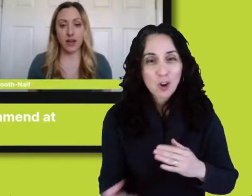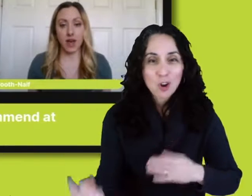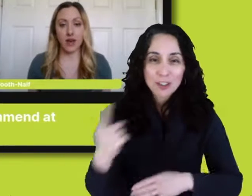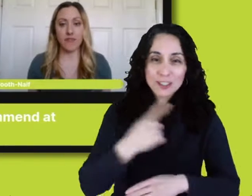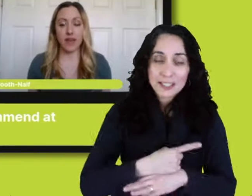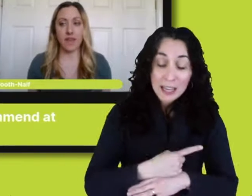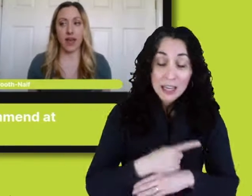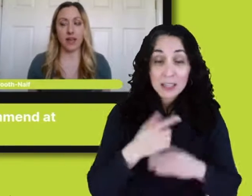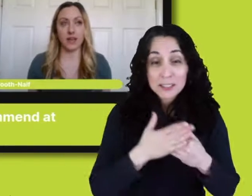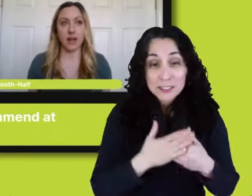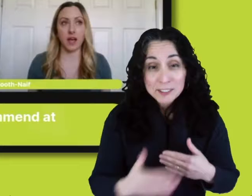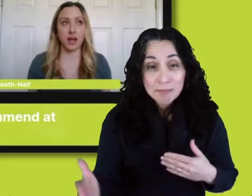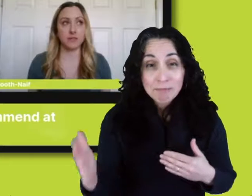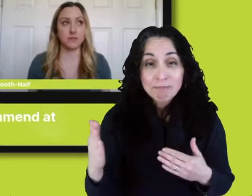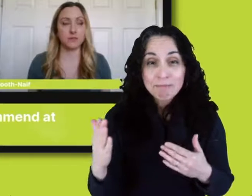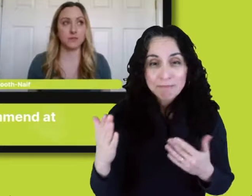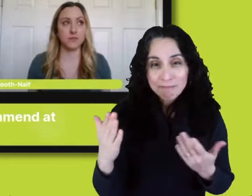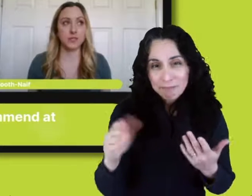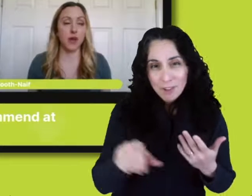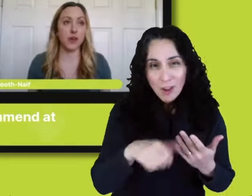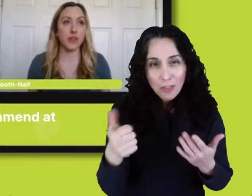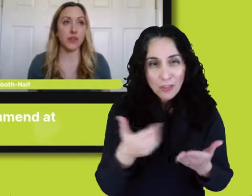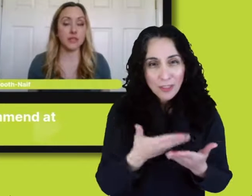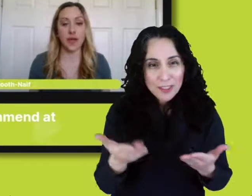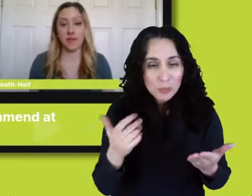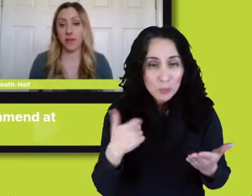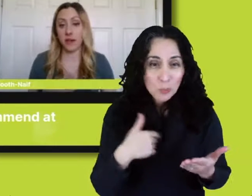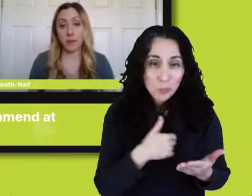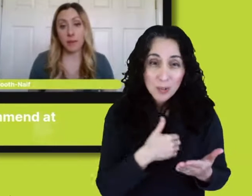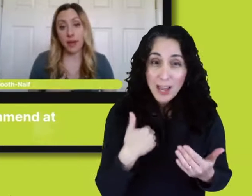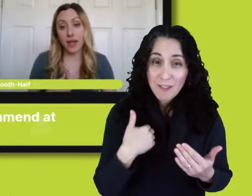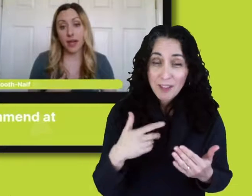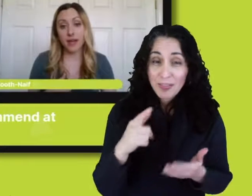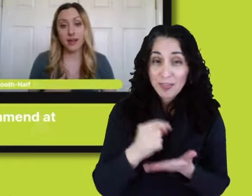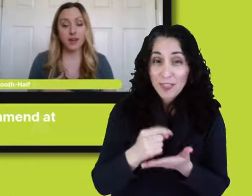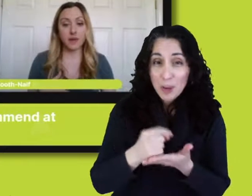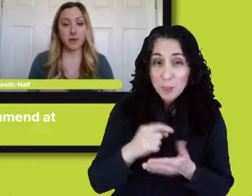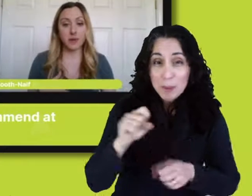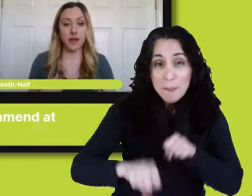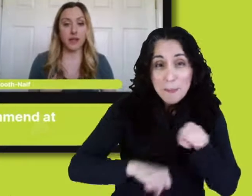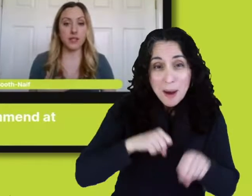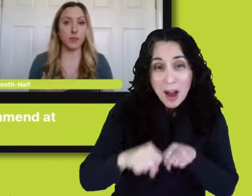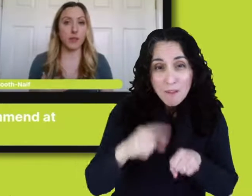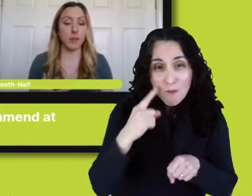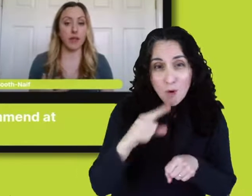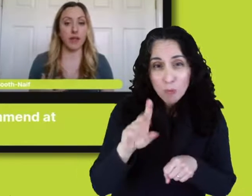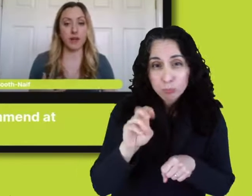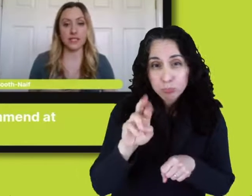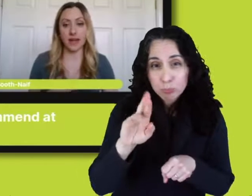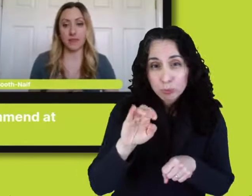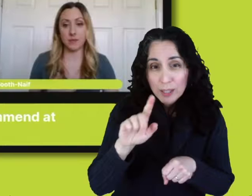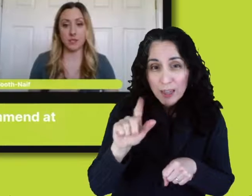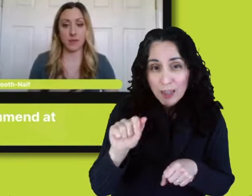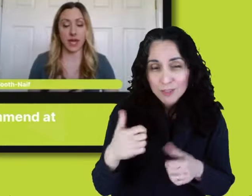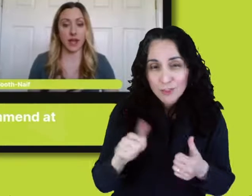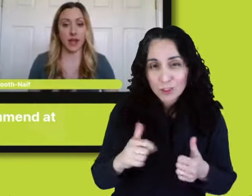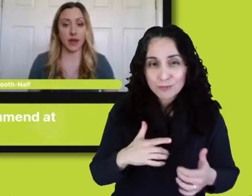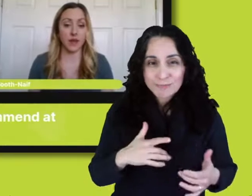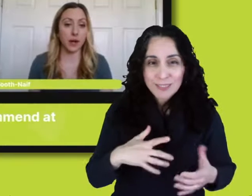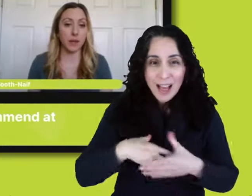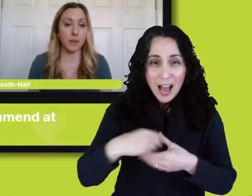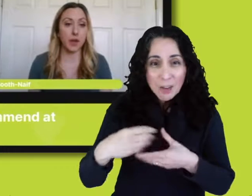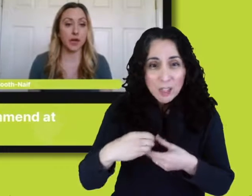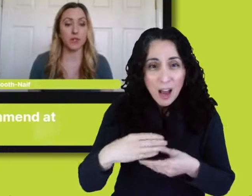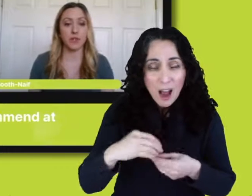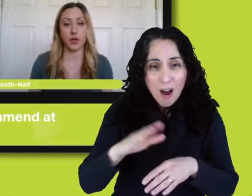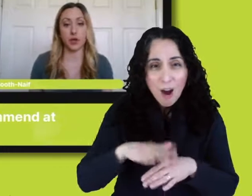start your day off, and then some other things. We have a therapy bike for Briella, so we get Briella outside as much as we can on